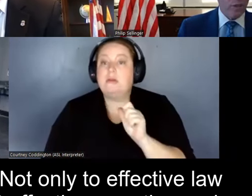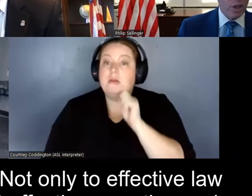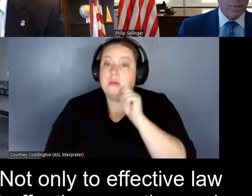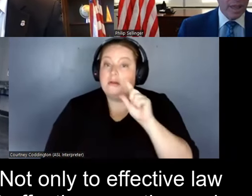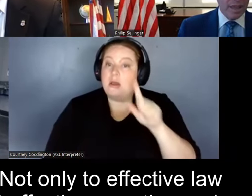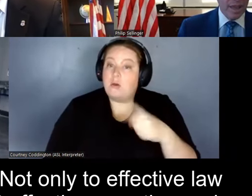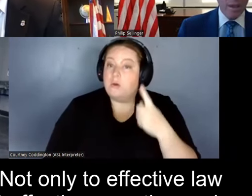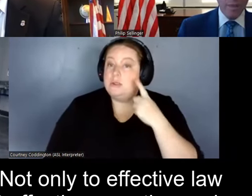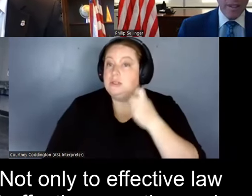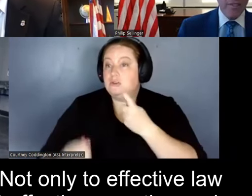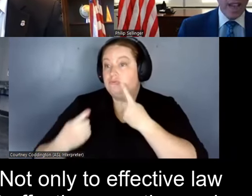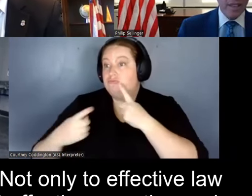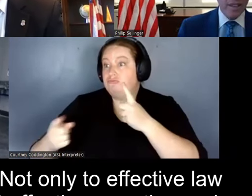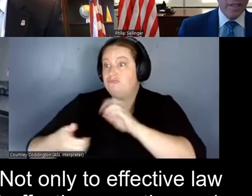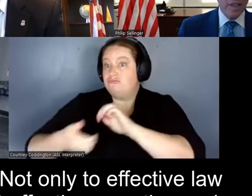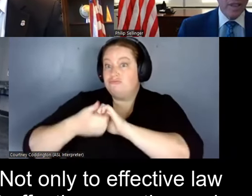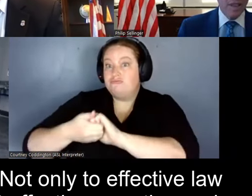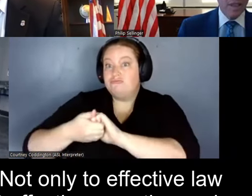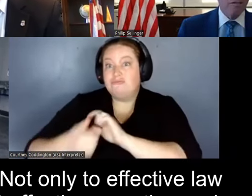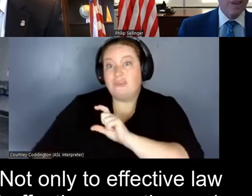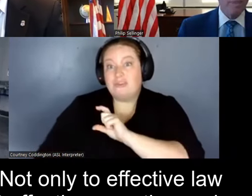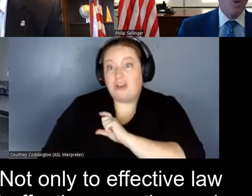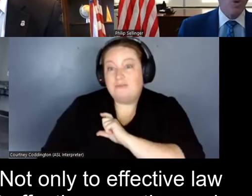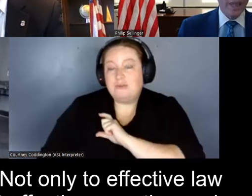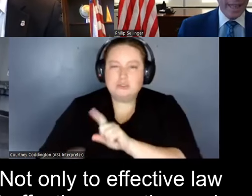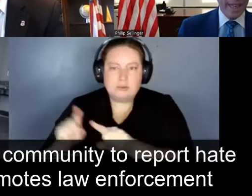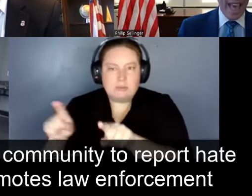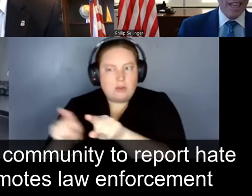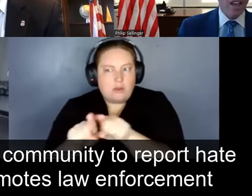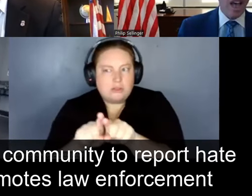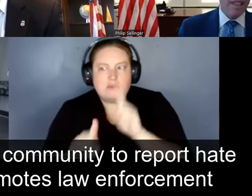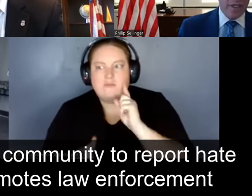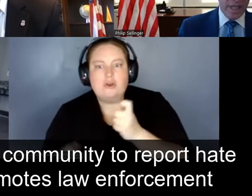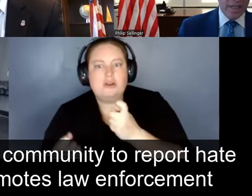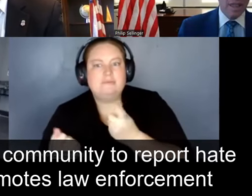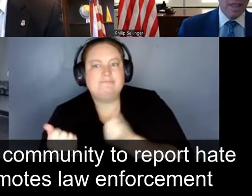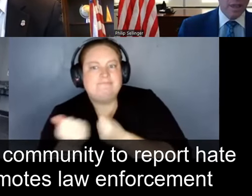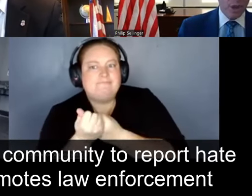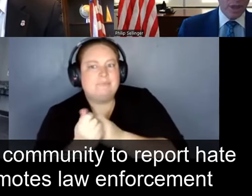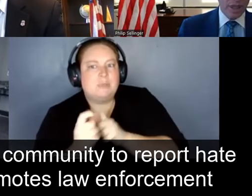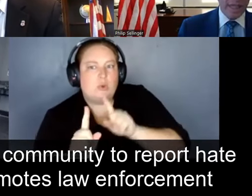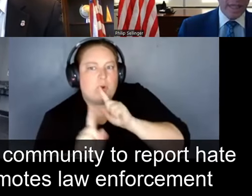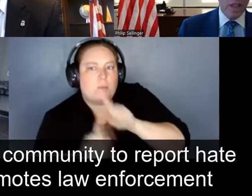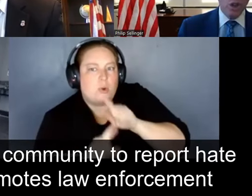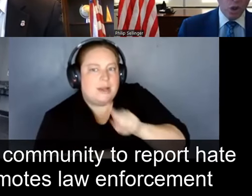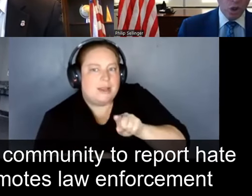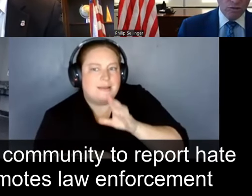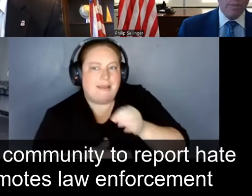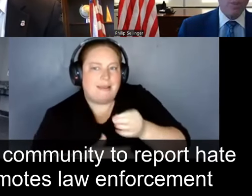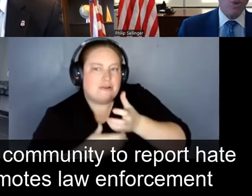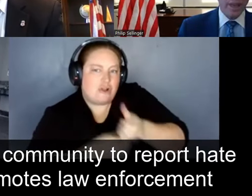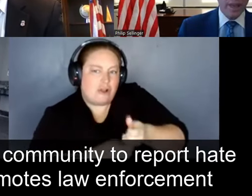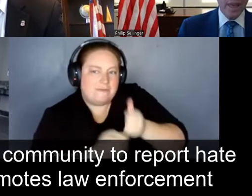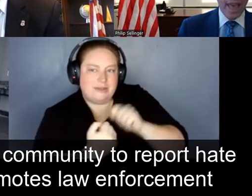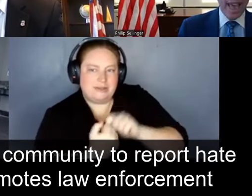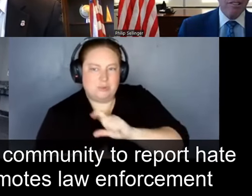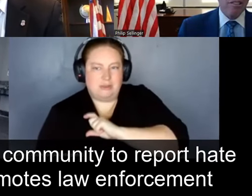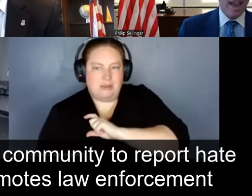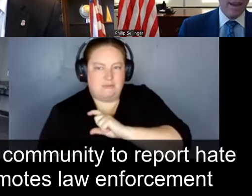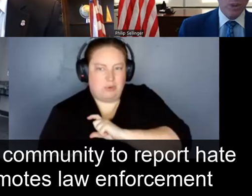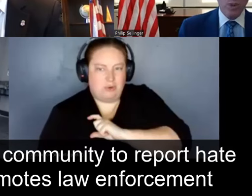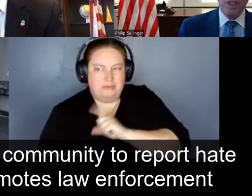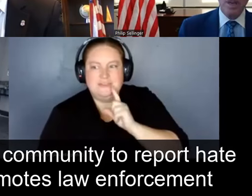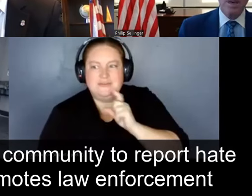law enforcement, but effective reporting and confidence in the community to report